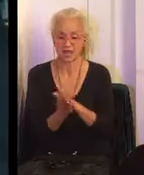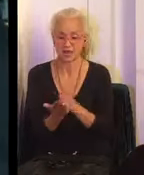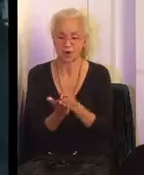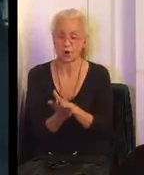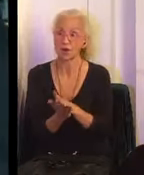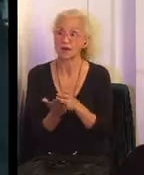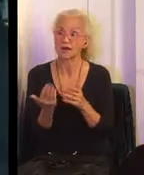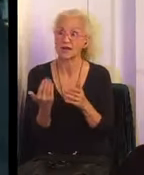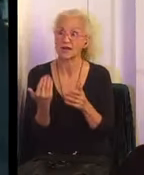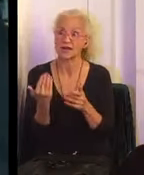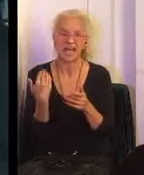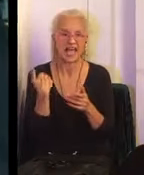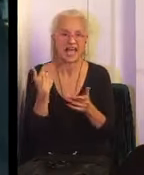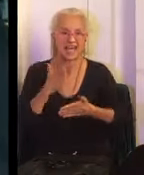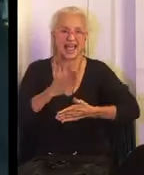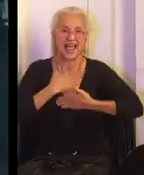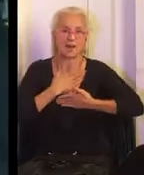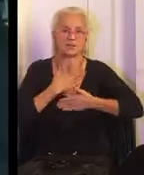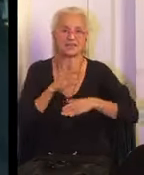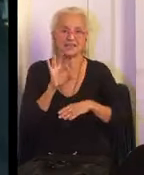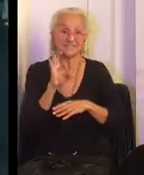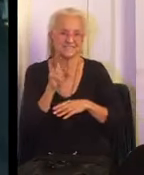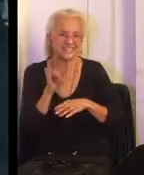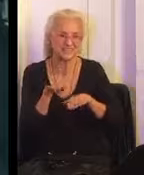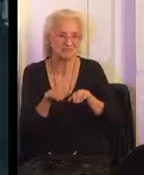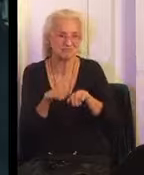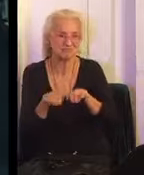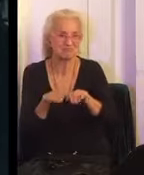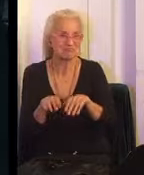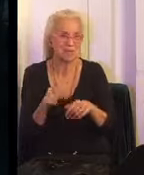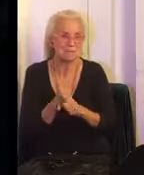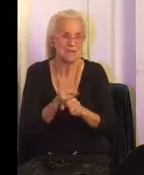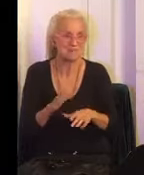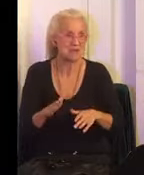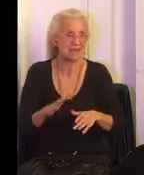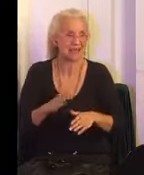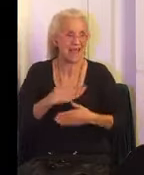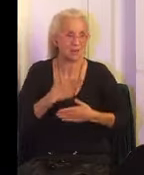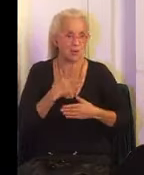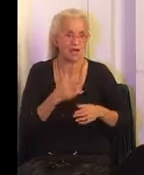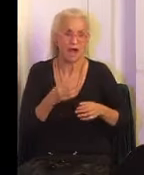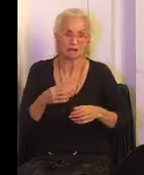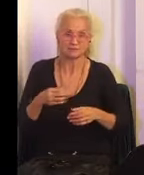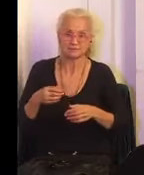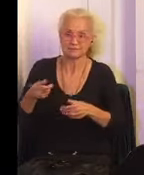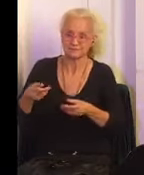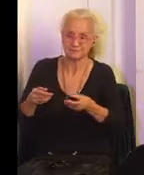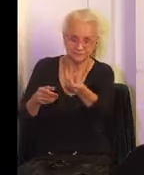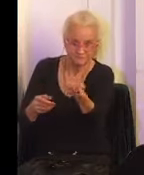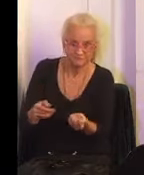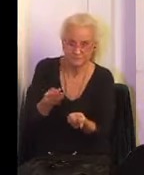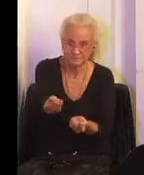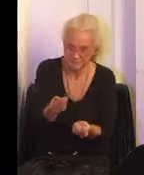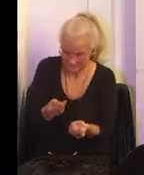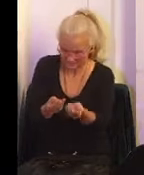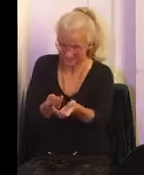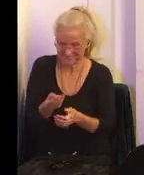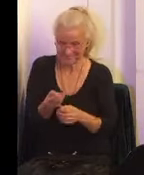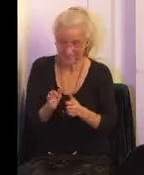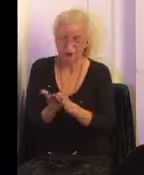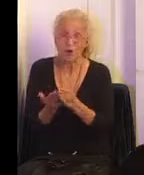had happy feet. It made me so happy when I received a card from him. I